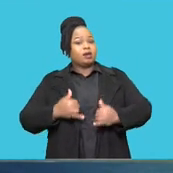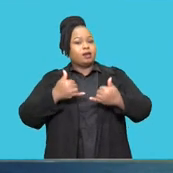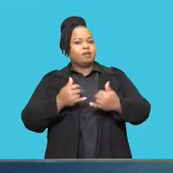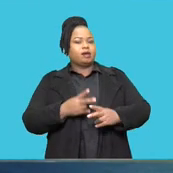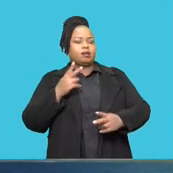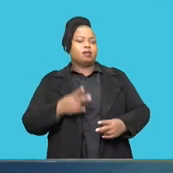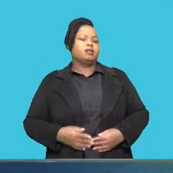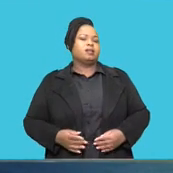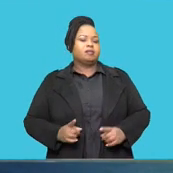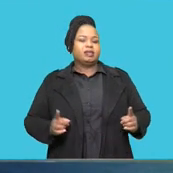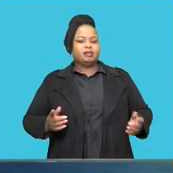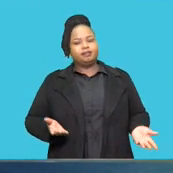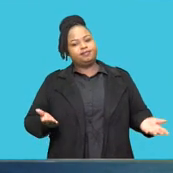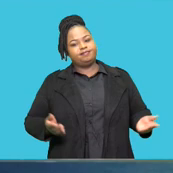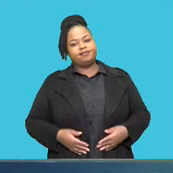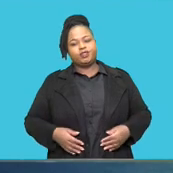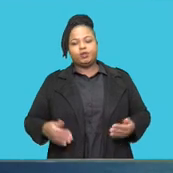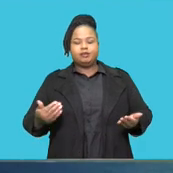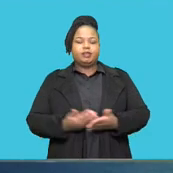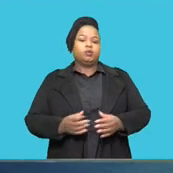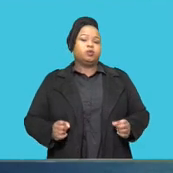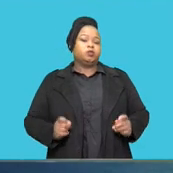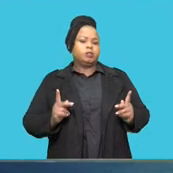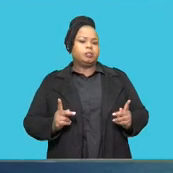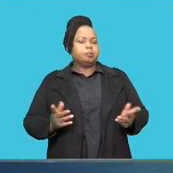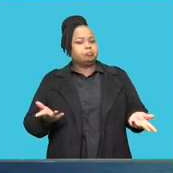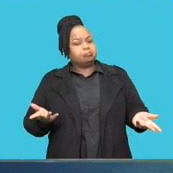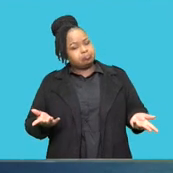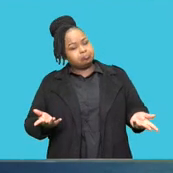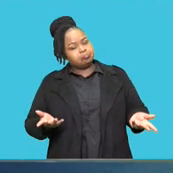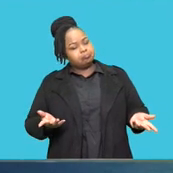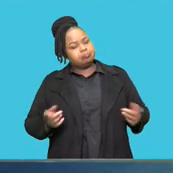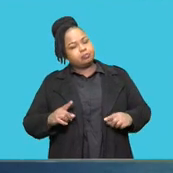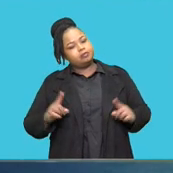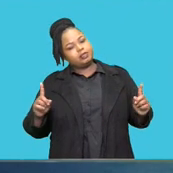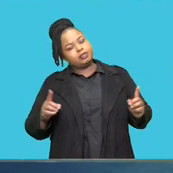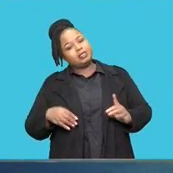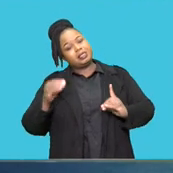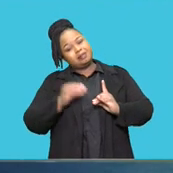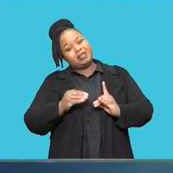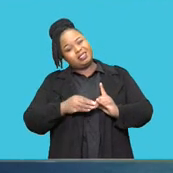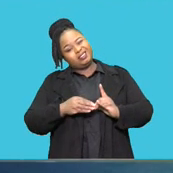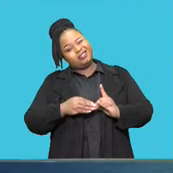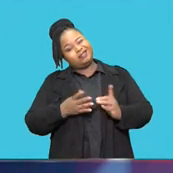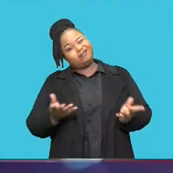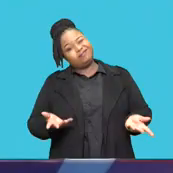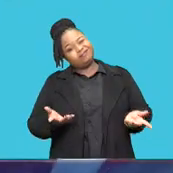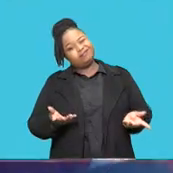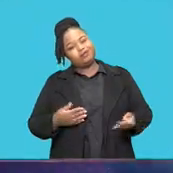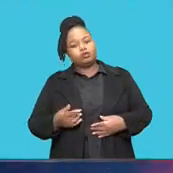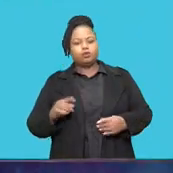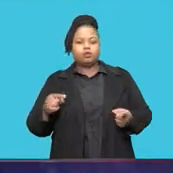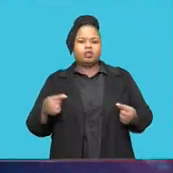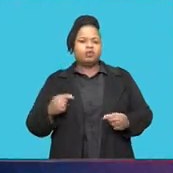But all in all, we missed the opportunities that we could have scored. But we lost on penalties, of which it was a lottery. We can't